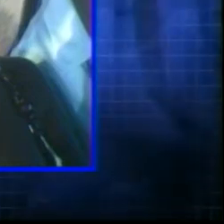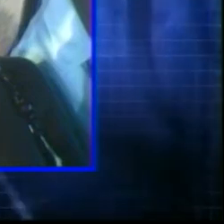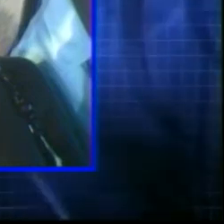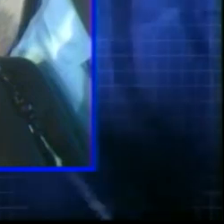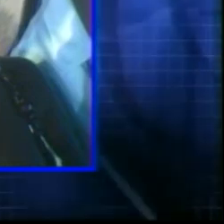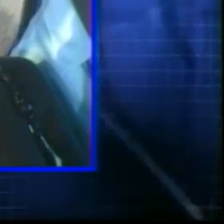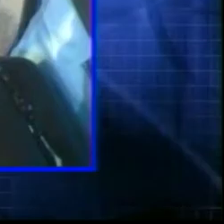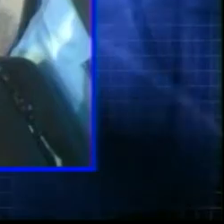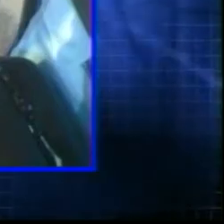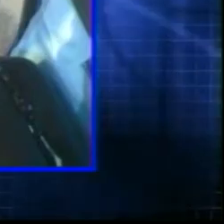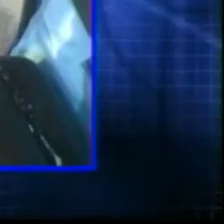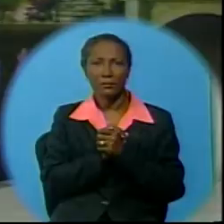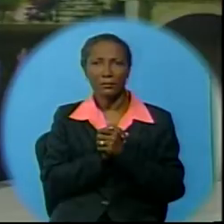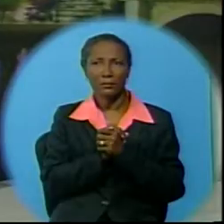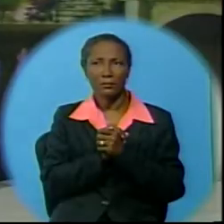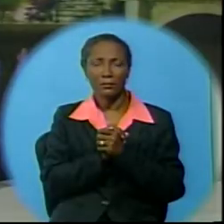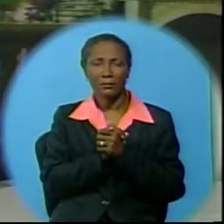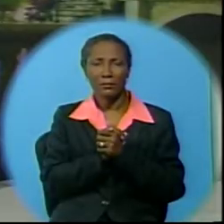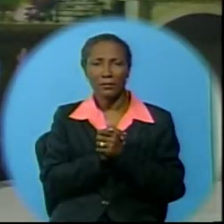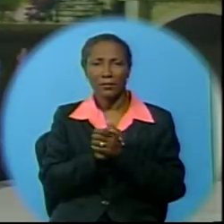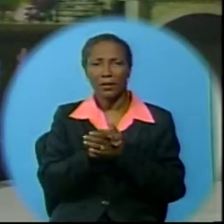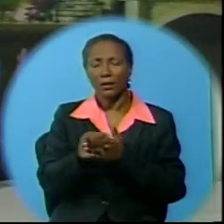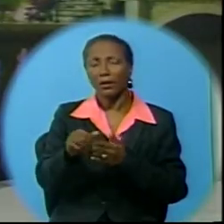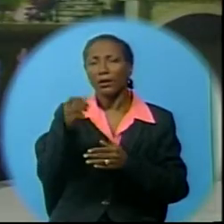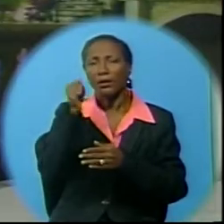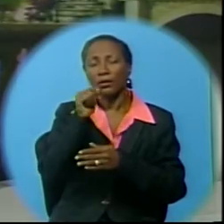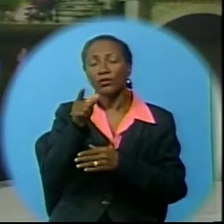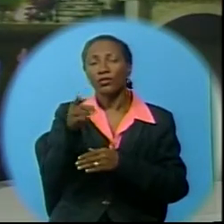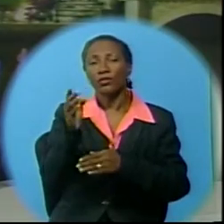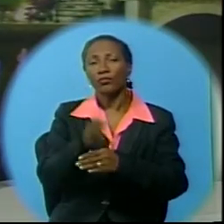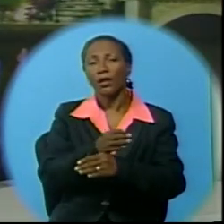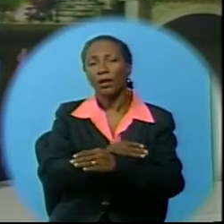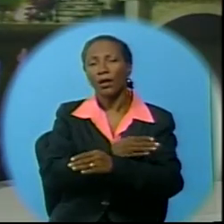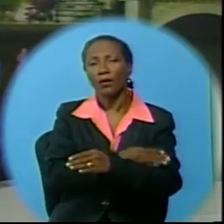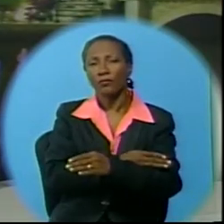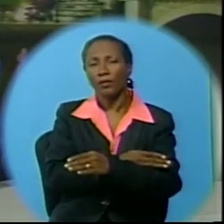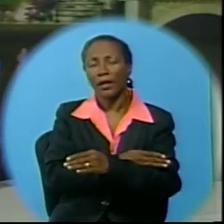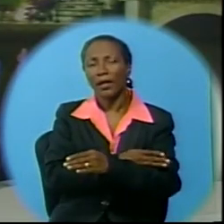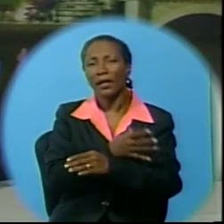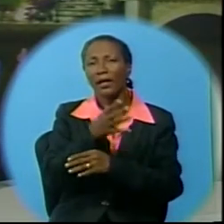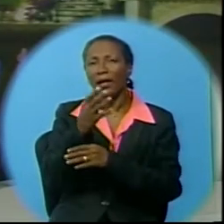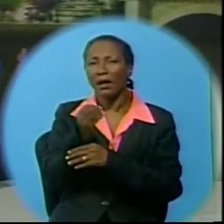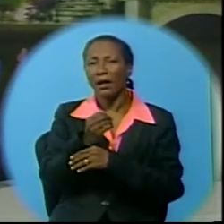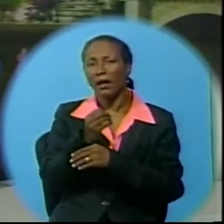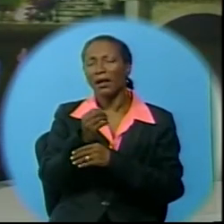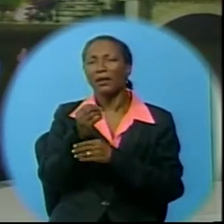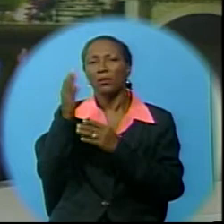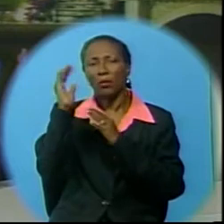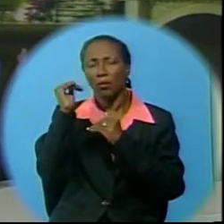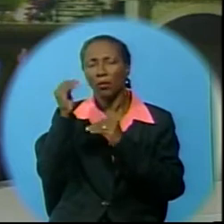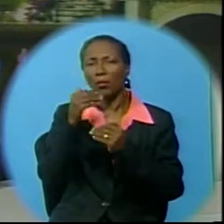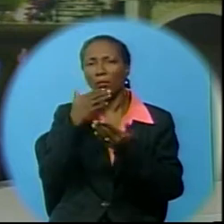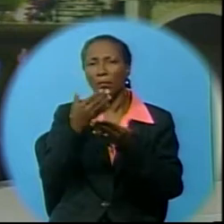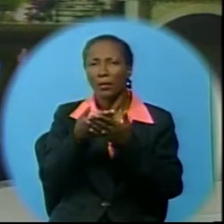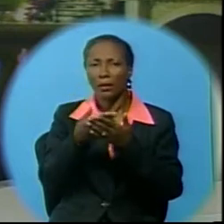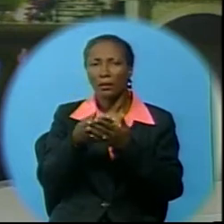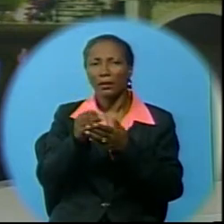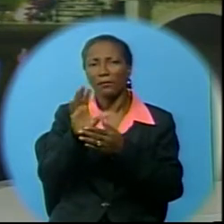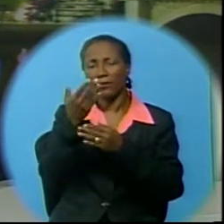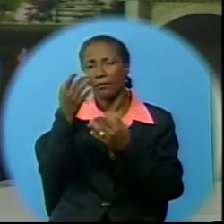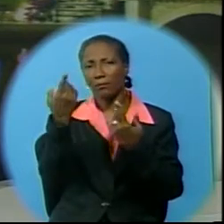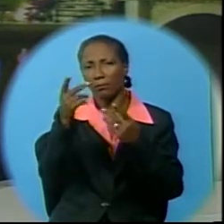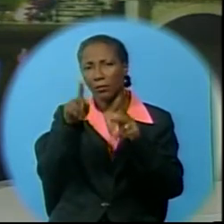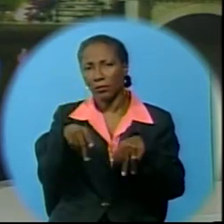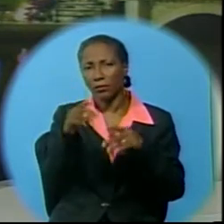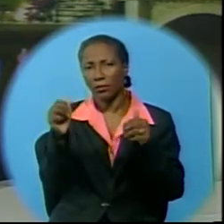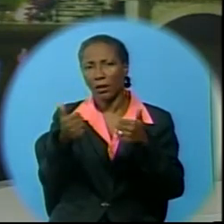was recovering from her ordeal and the prognosis is good. We'll have more news ahead, but first we want to get your take on